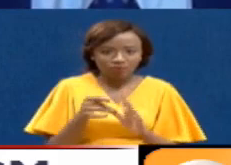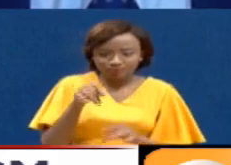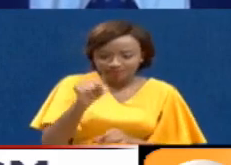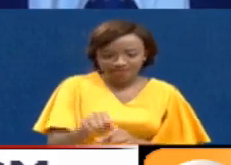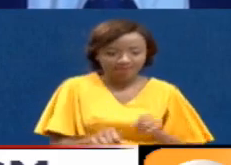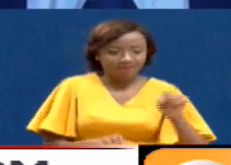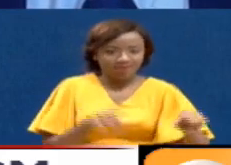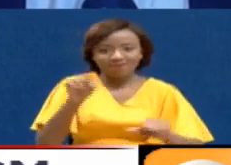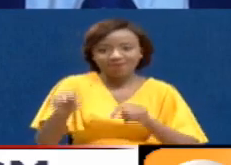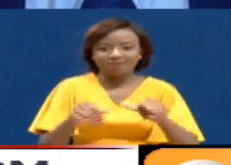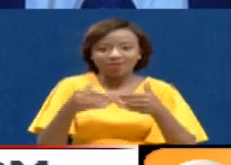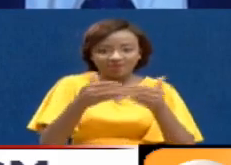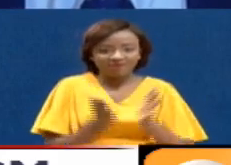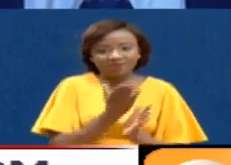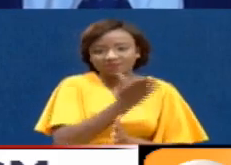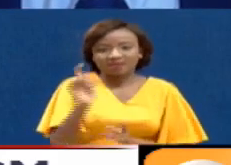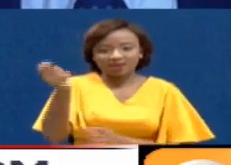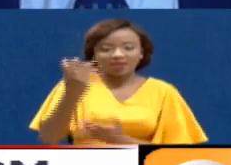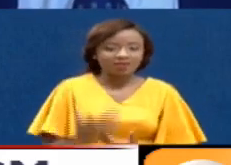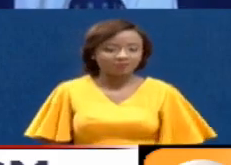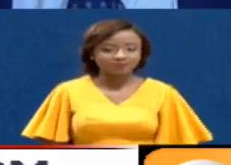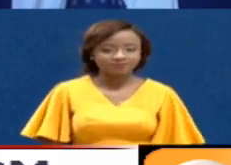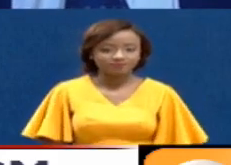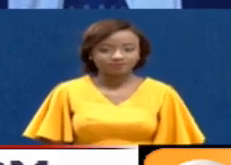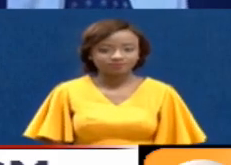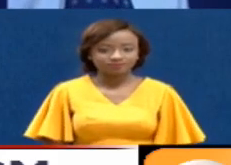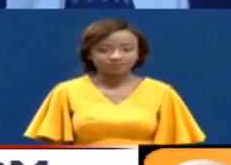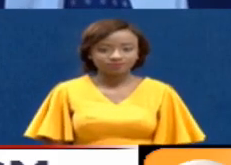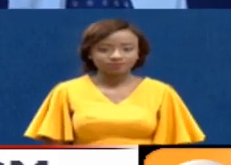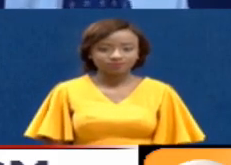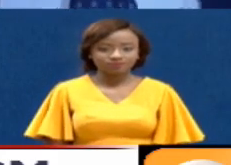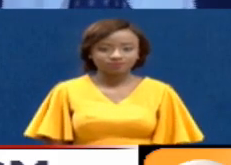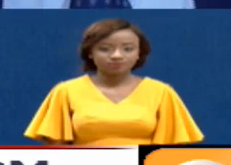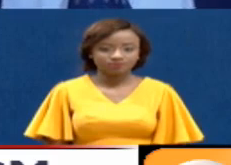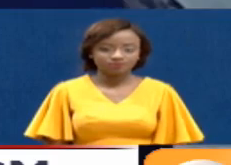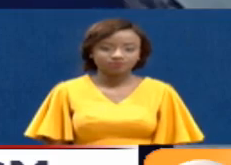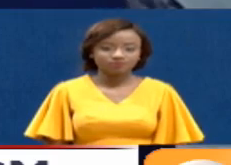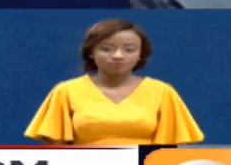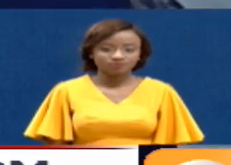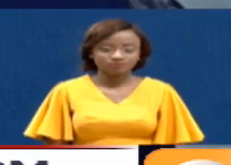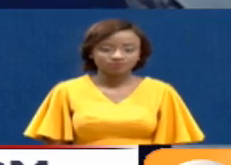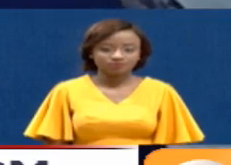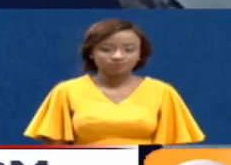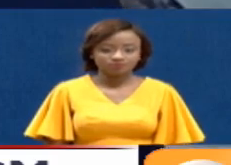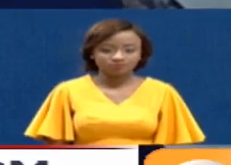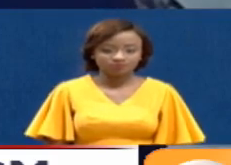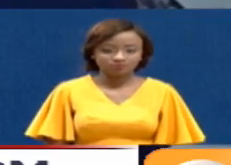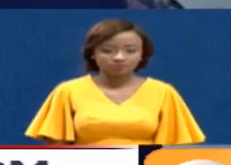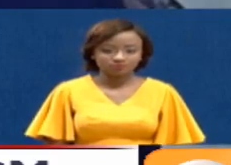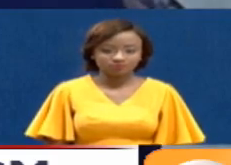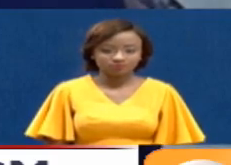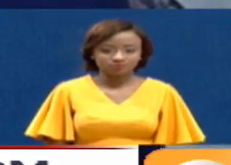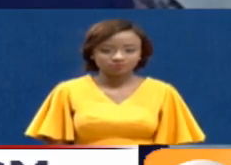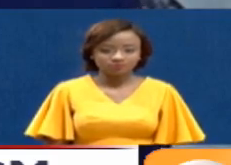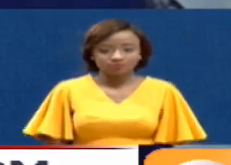that families in Kenya deal with, especially on a monthly basis? You know, unfortunately, the state